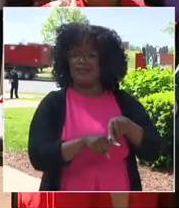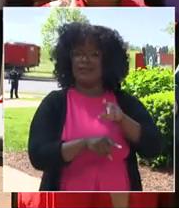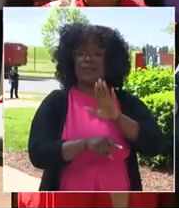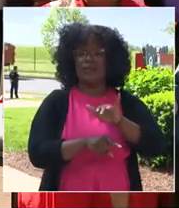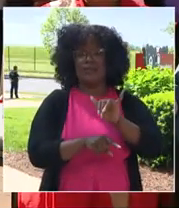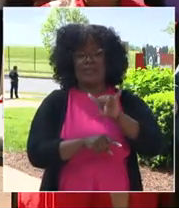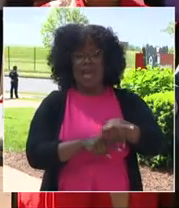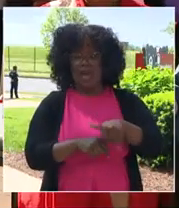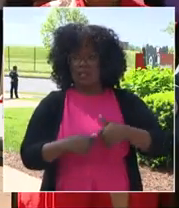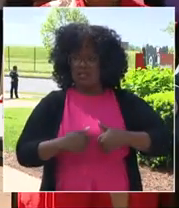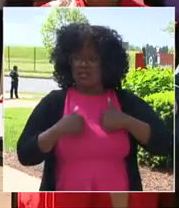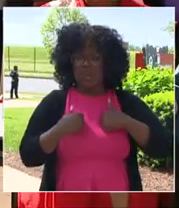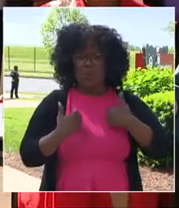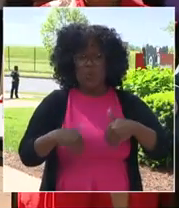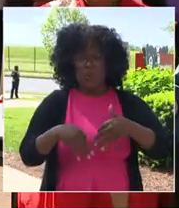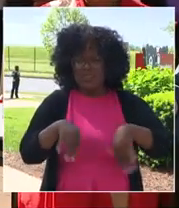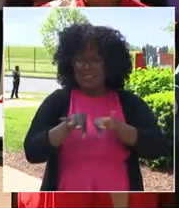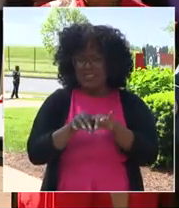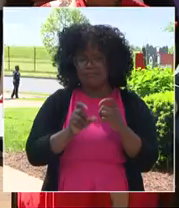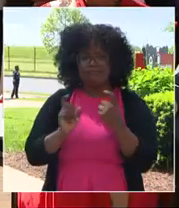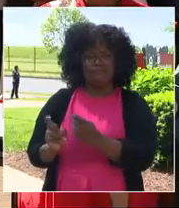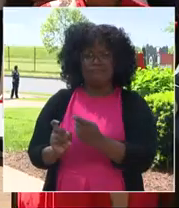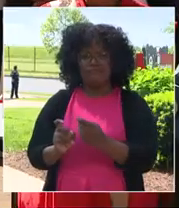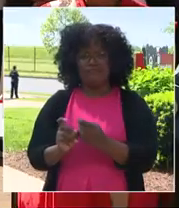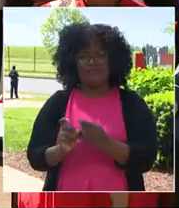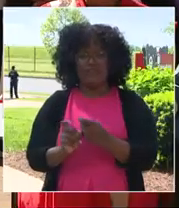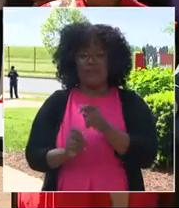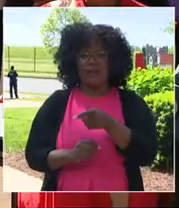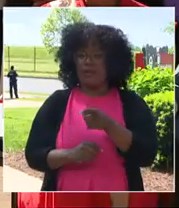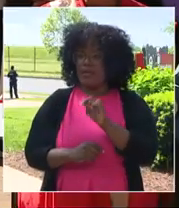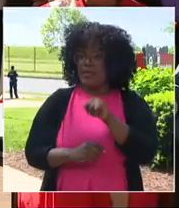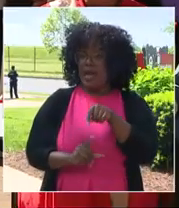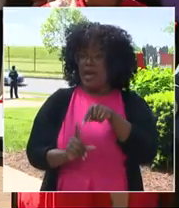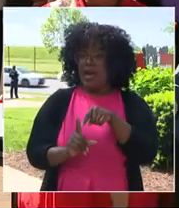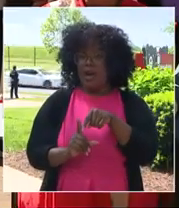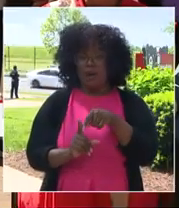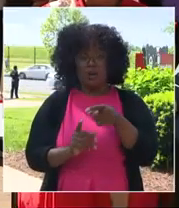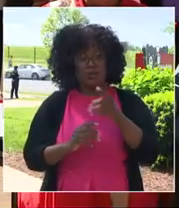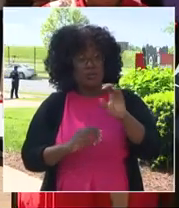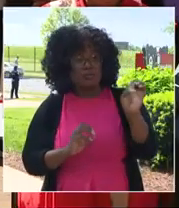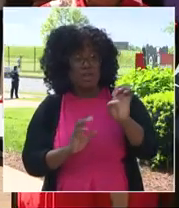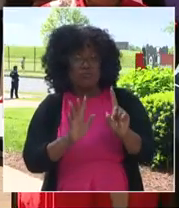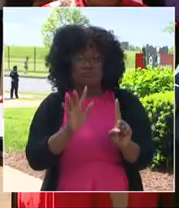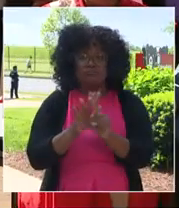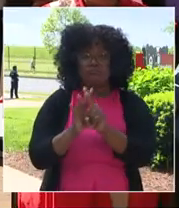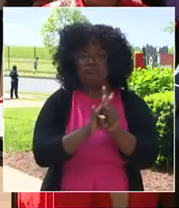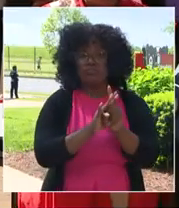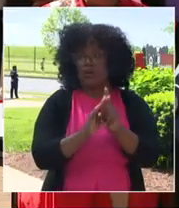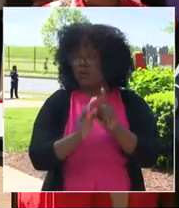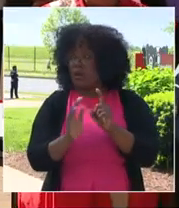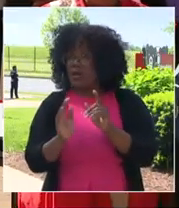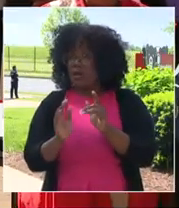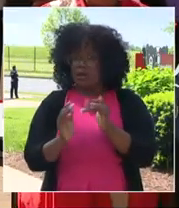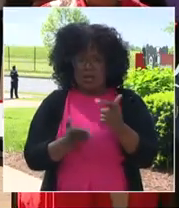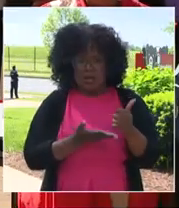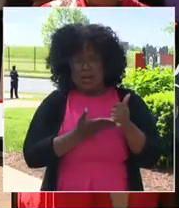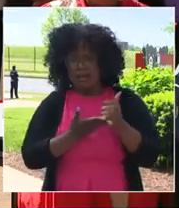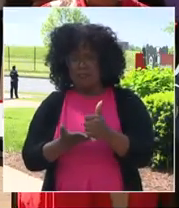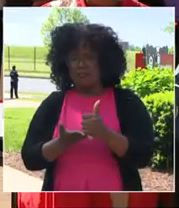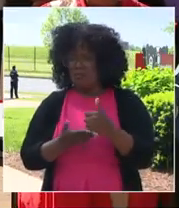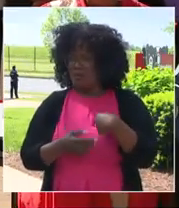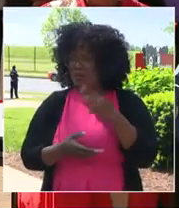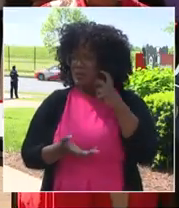and crisis, between hope and despair, and honestly, and I really say this wholeheartedly, between